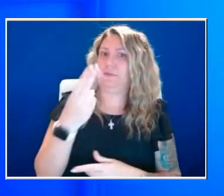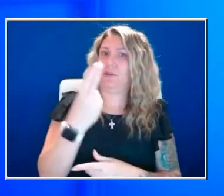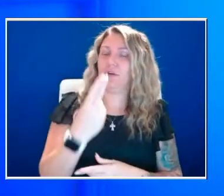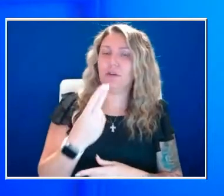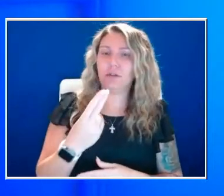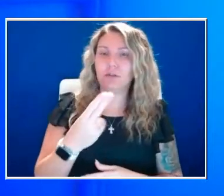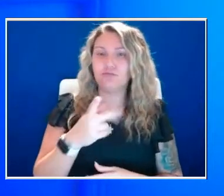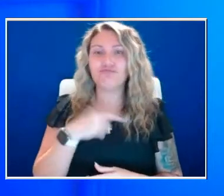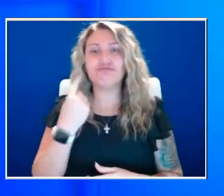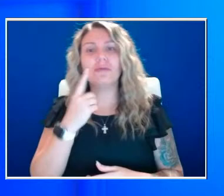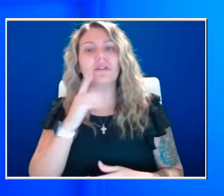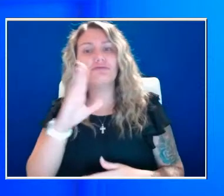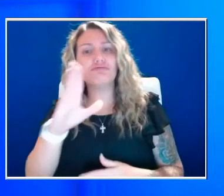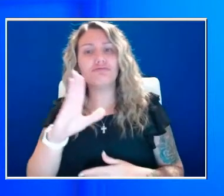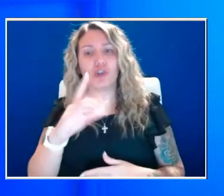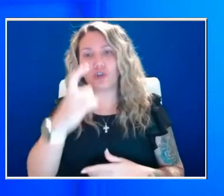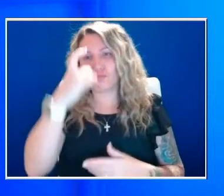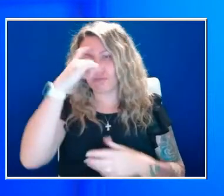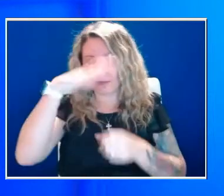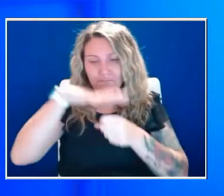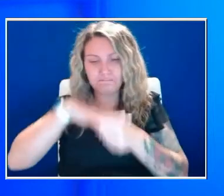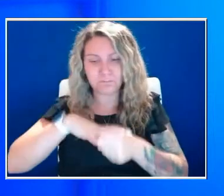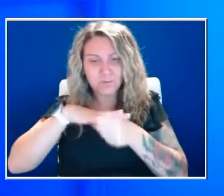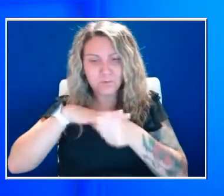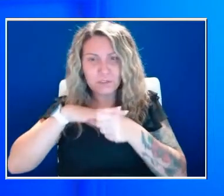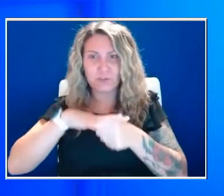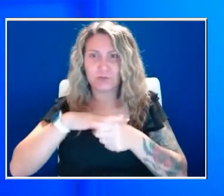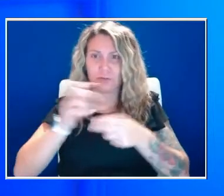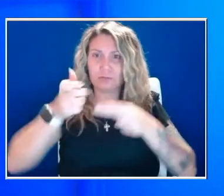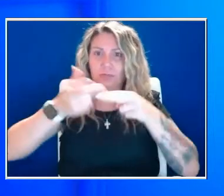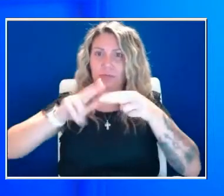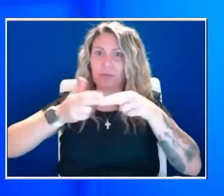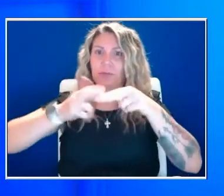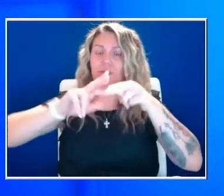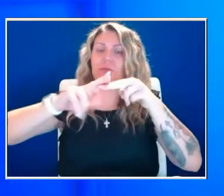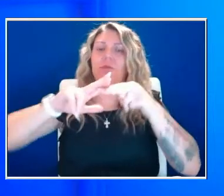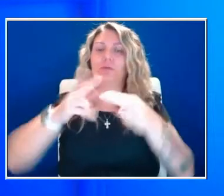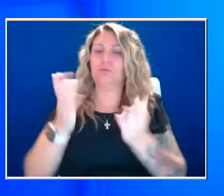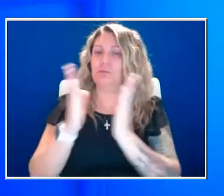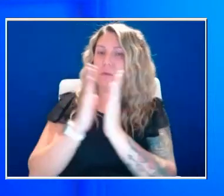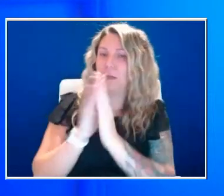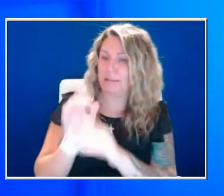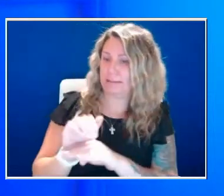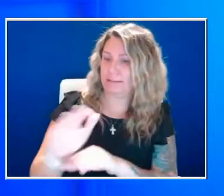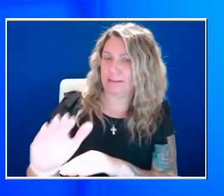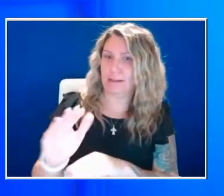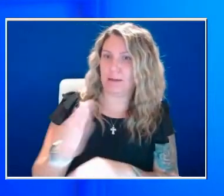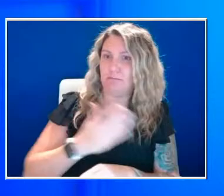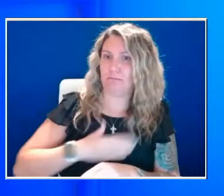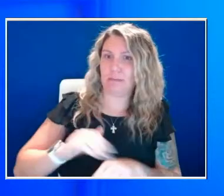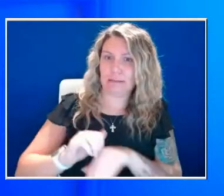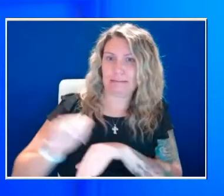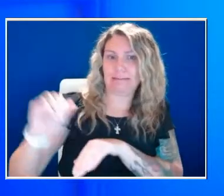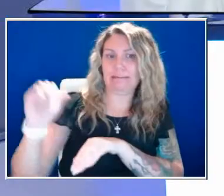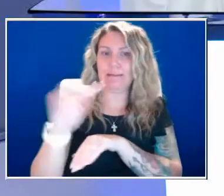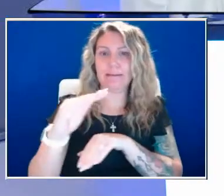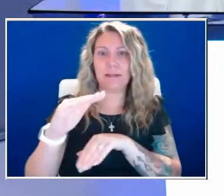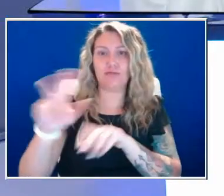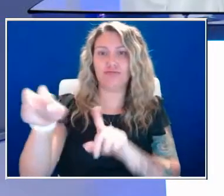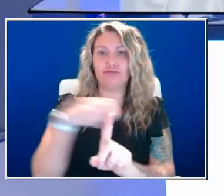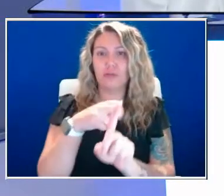of the spinal fluid circulation. And so we asked the sending team to get her to us just as quickly as they could.